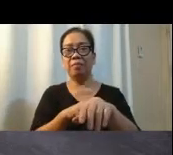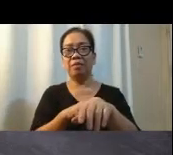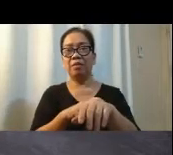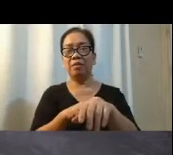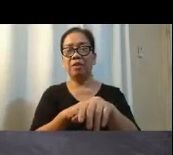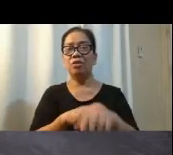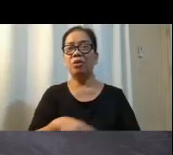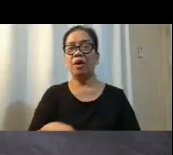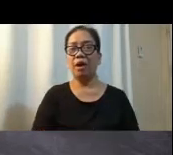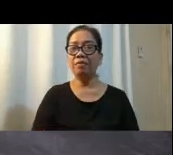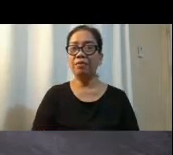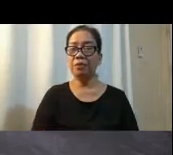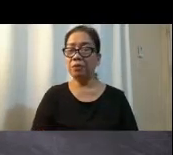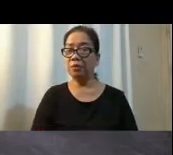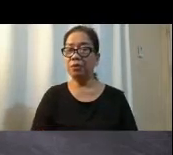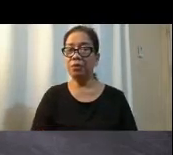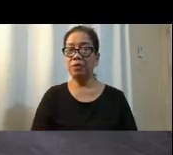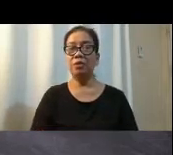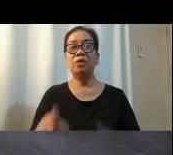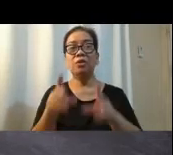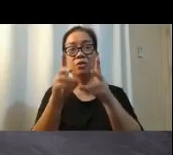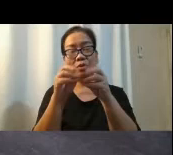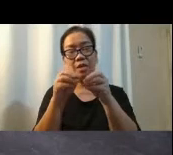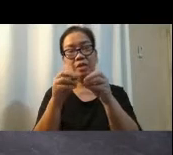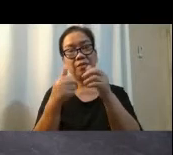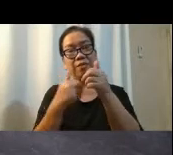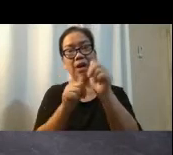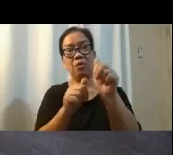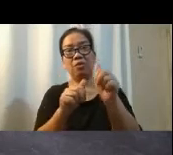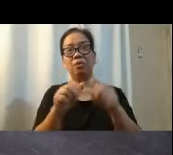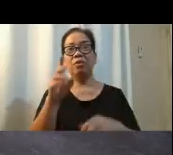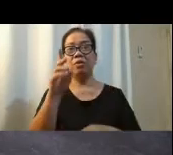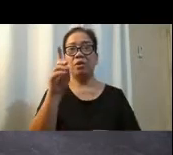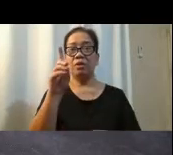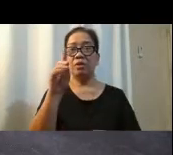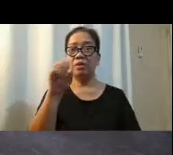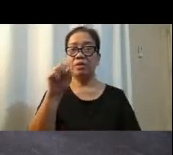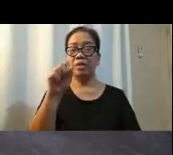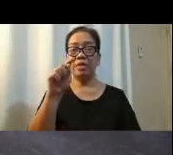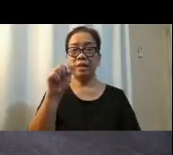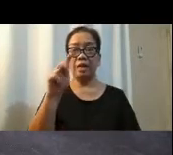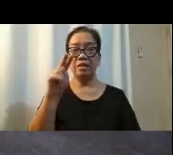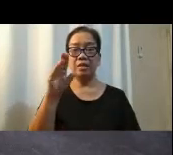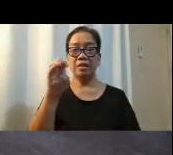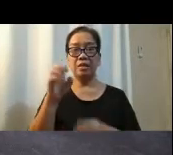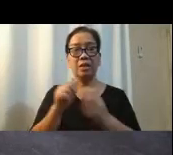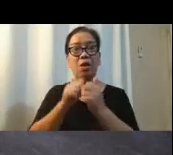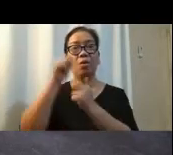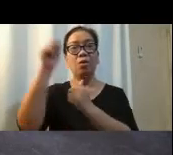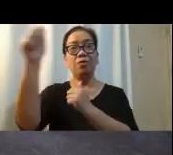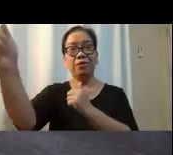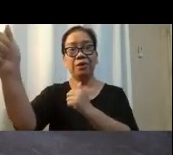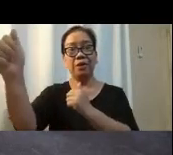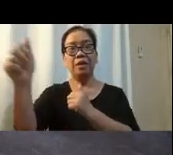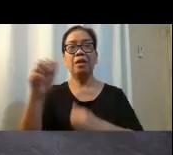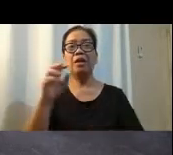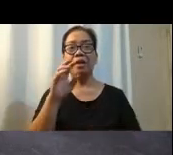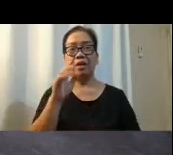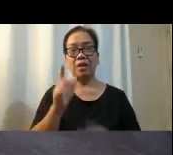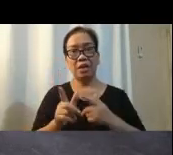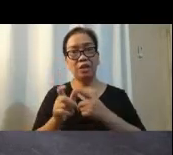time? You have to do this. Follow distance